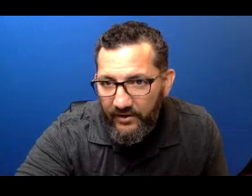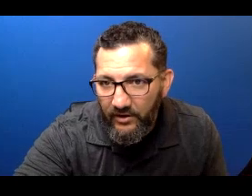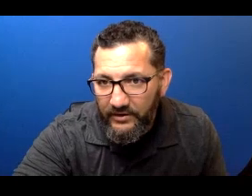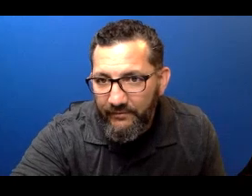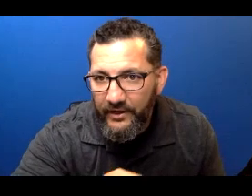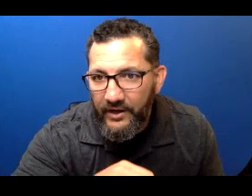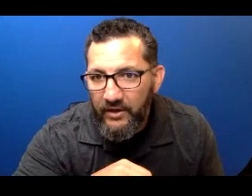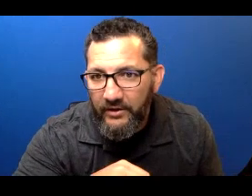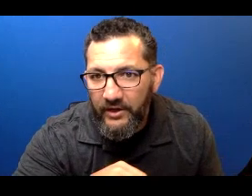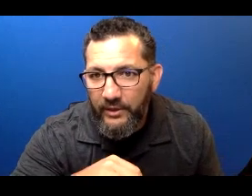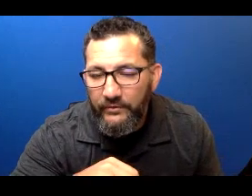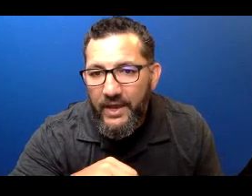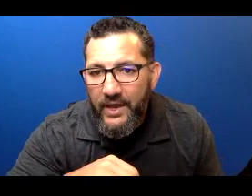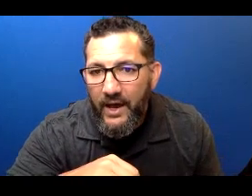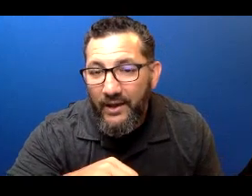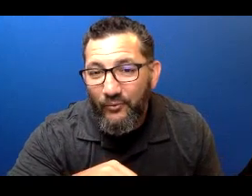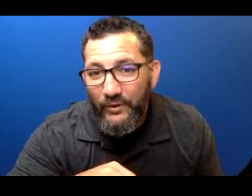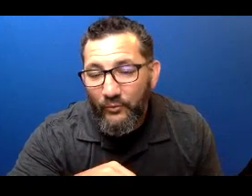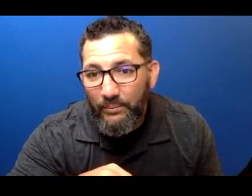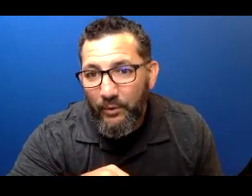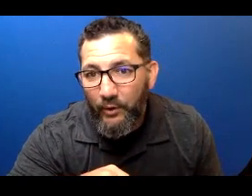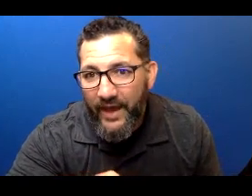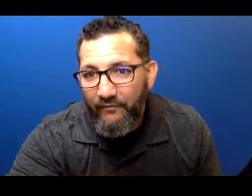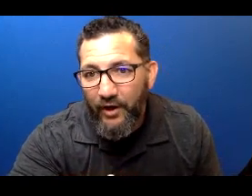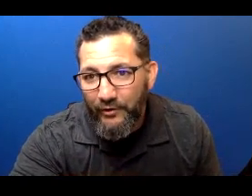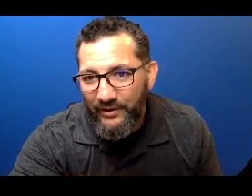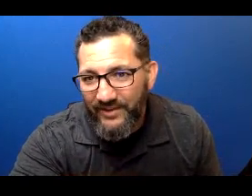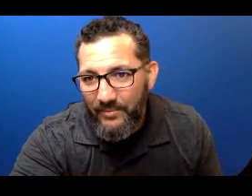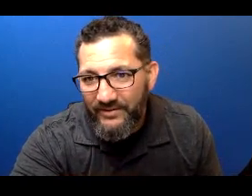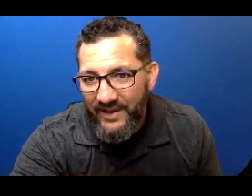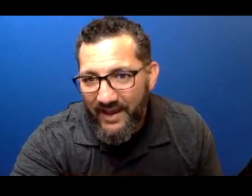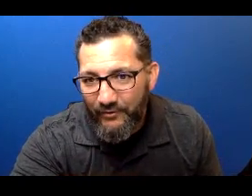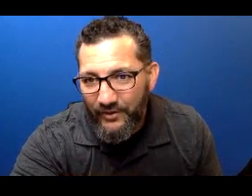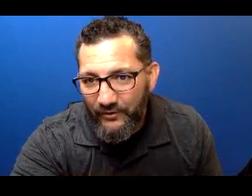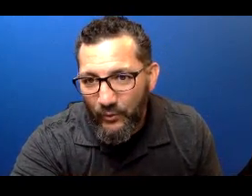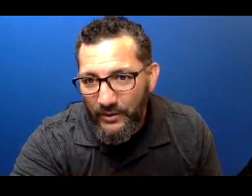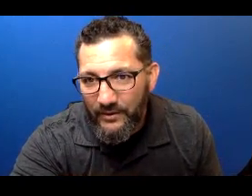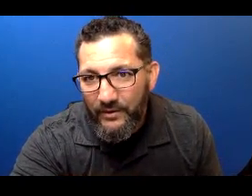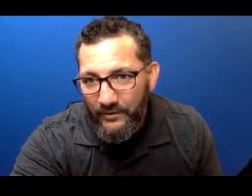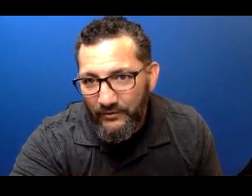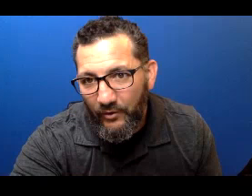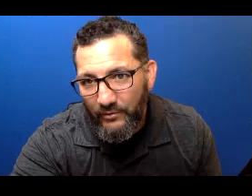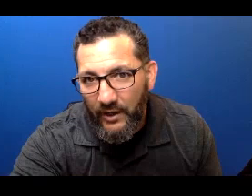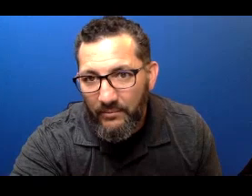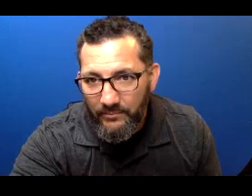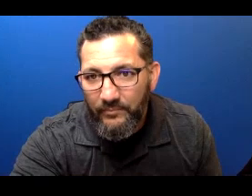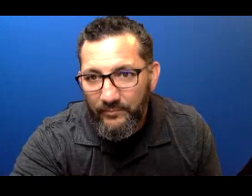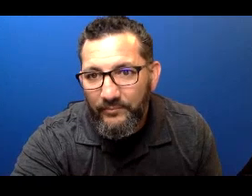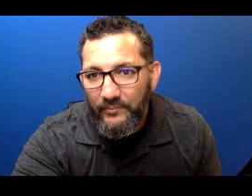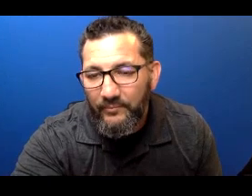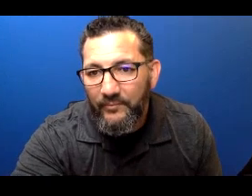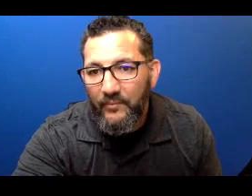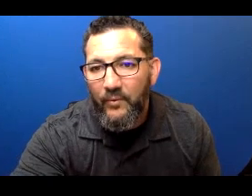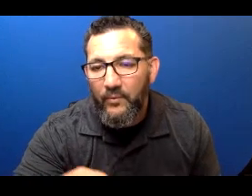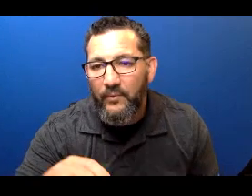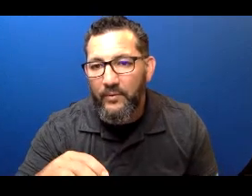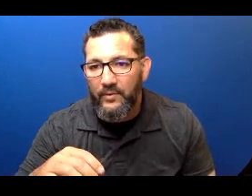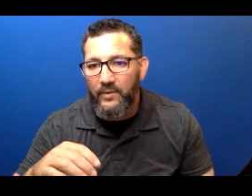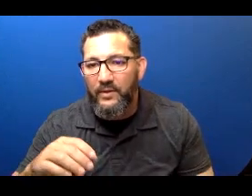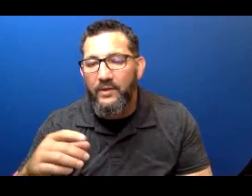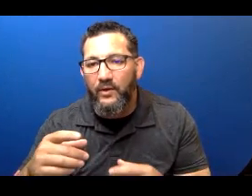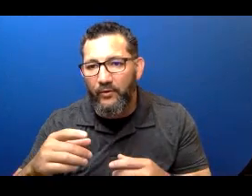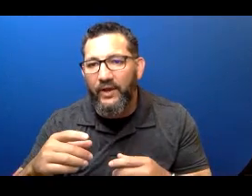Apologies, had a hard time figuring out how to unmute. We both have other assignments after Okay. this one. Understood. Understood. We just thought